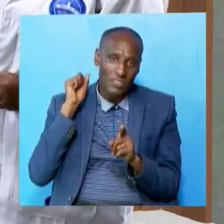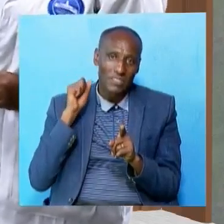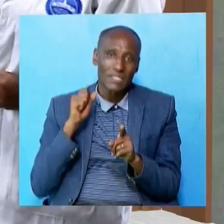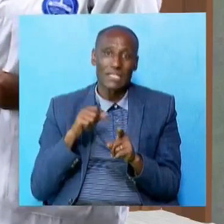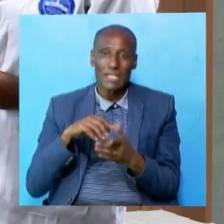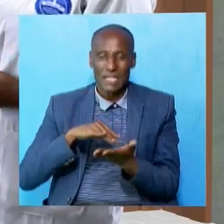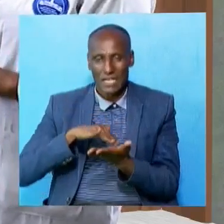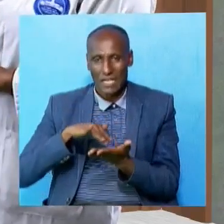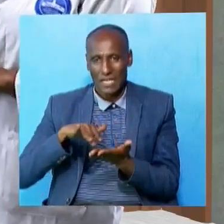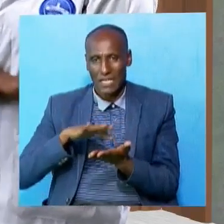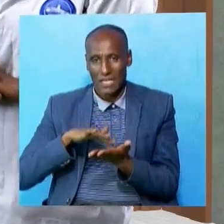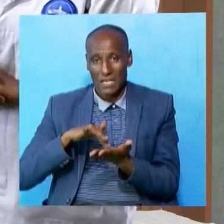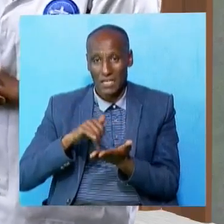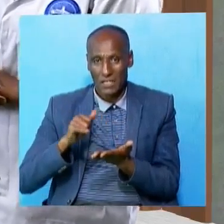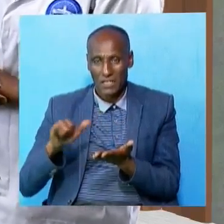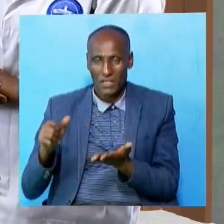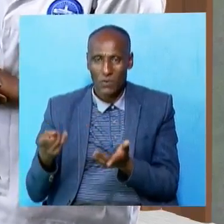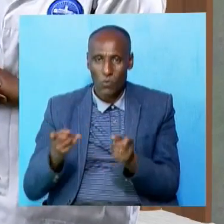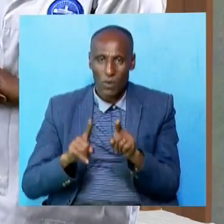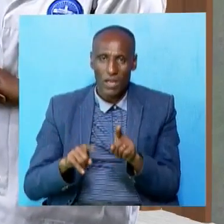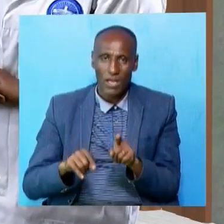alarm rang.